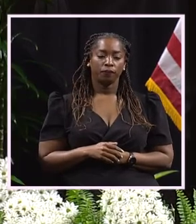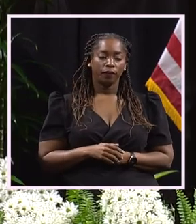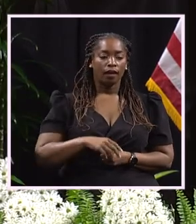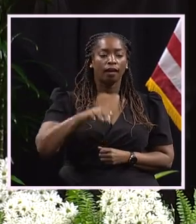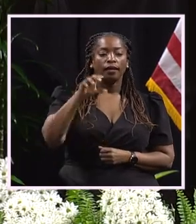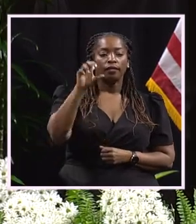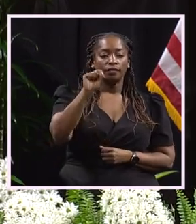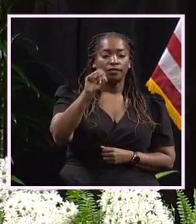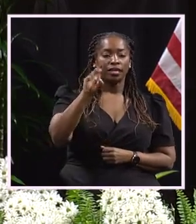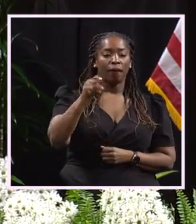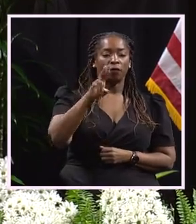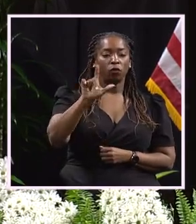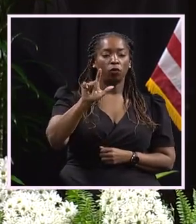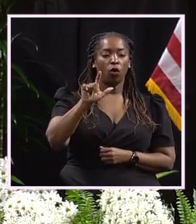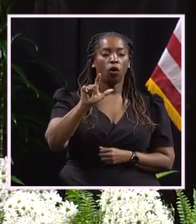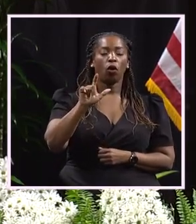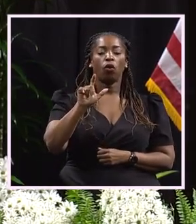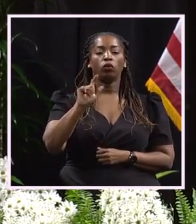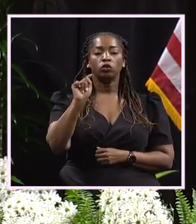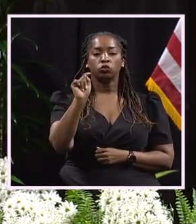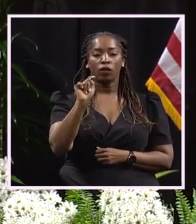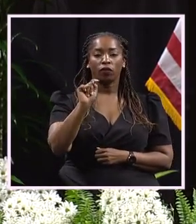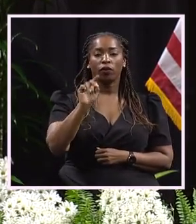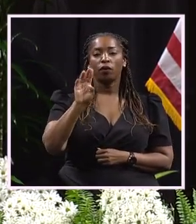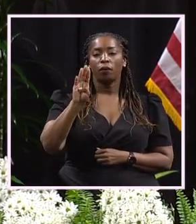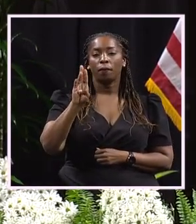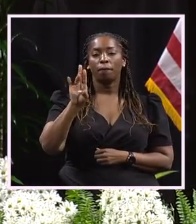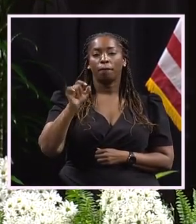Samuel Trevor Burgess, Master of Science.